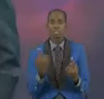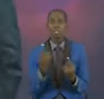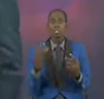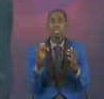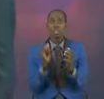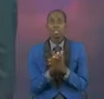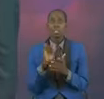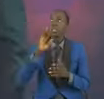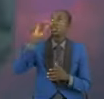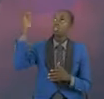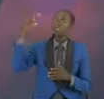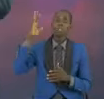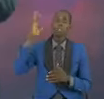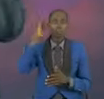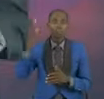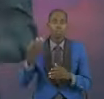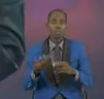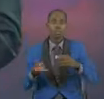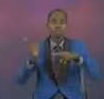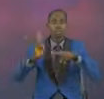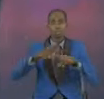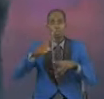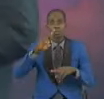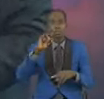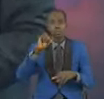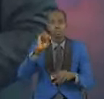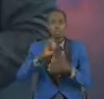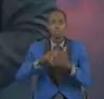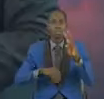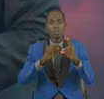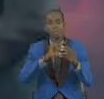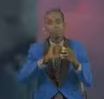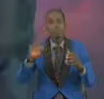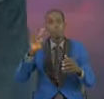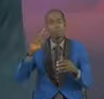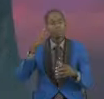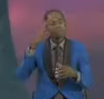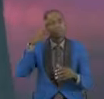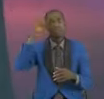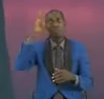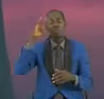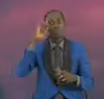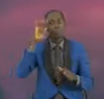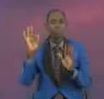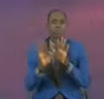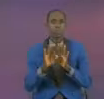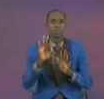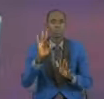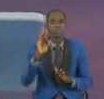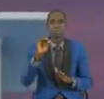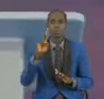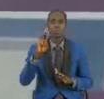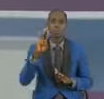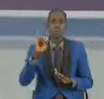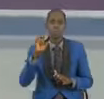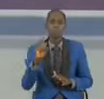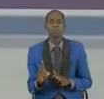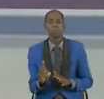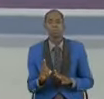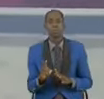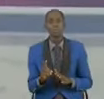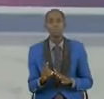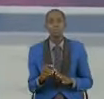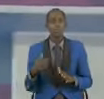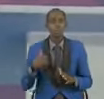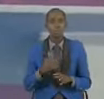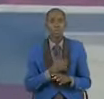chapter 6, verse 1. God forbid. How shall we who have been delivered and set